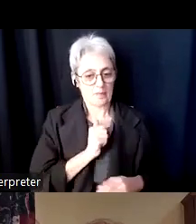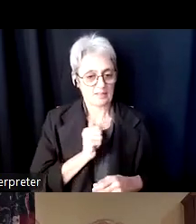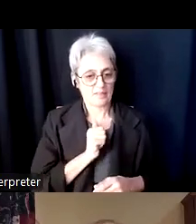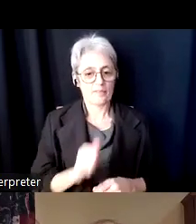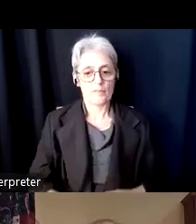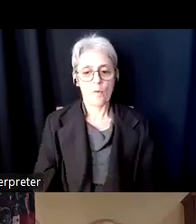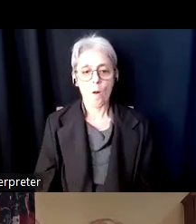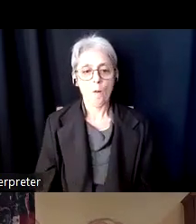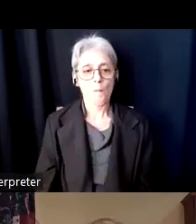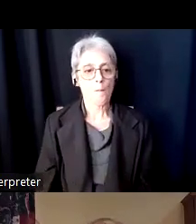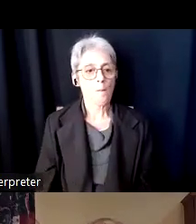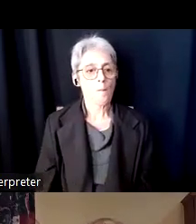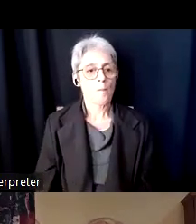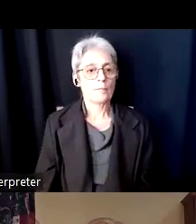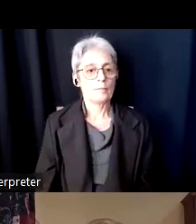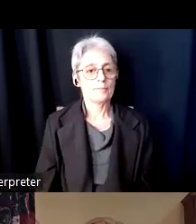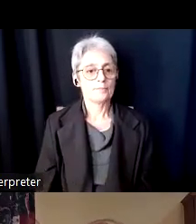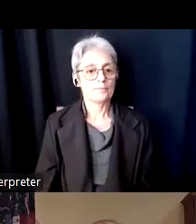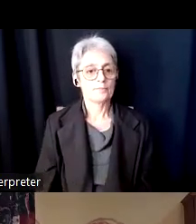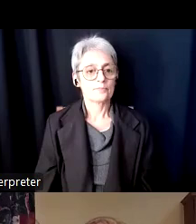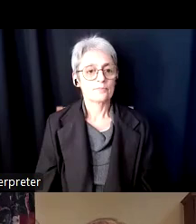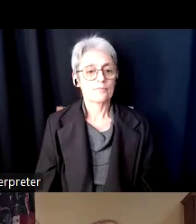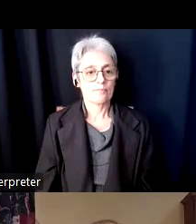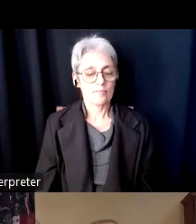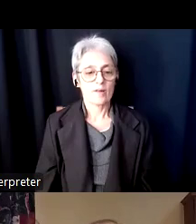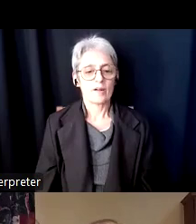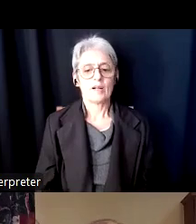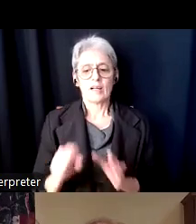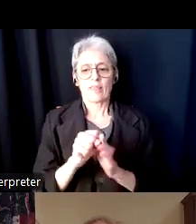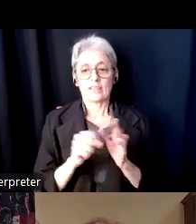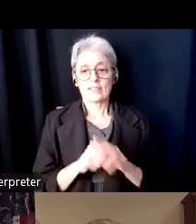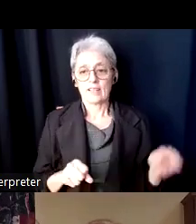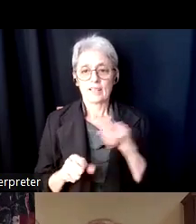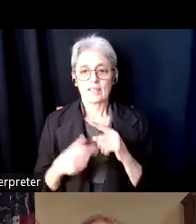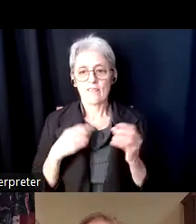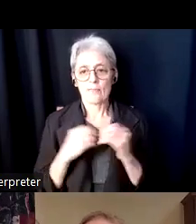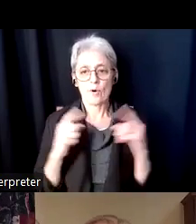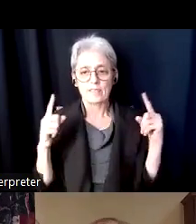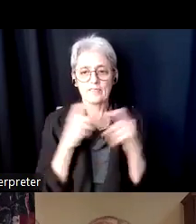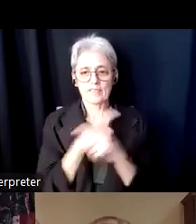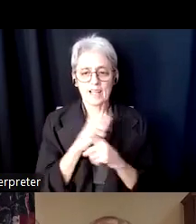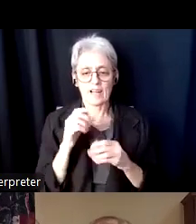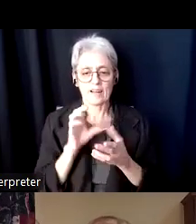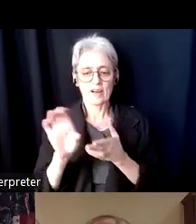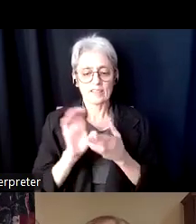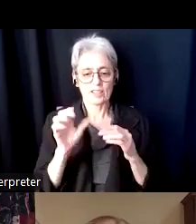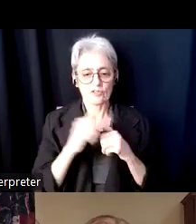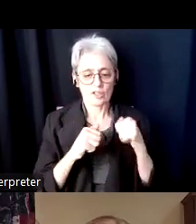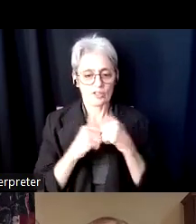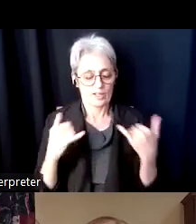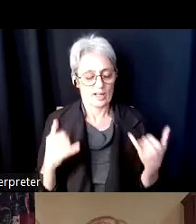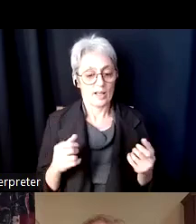More than ever, we are seeing states have more sophisticated funding structures, specifically pairing their